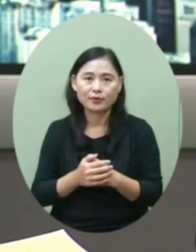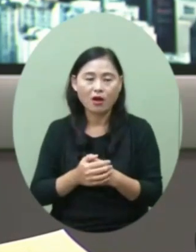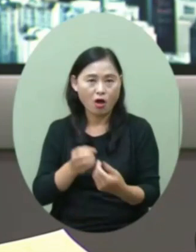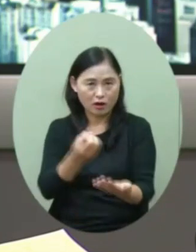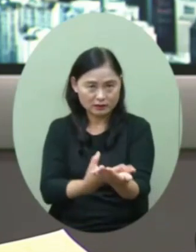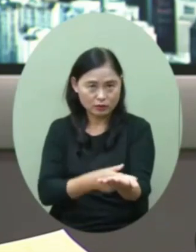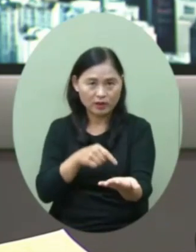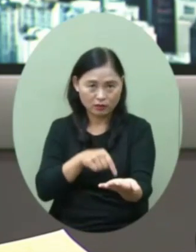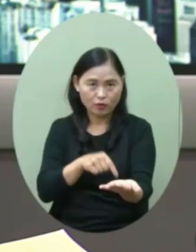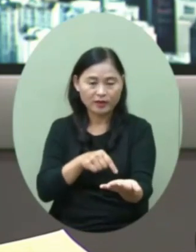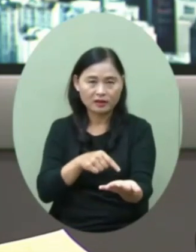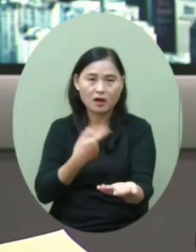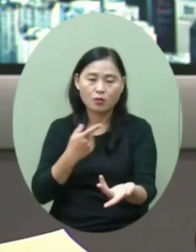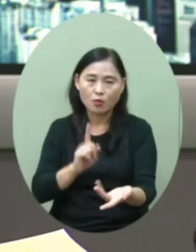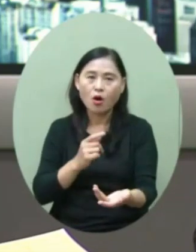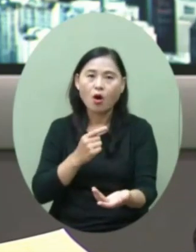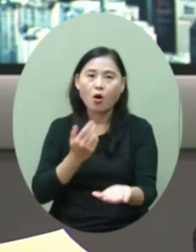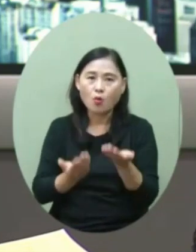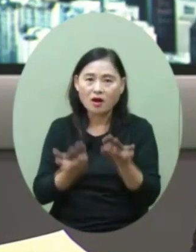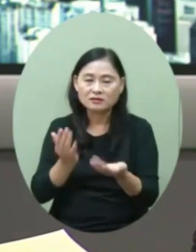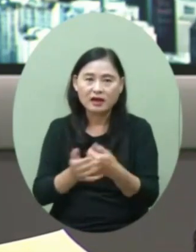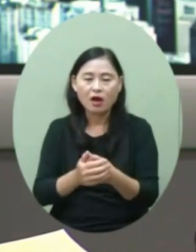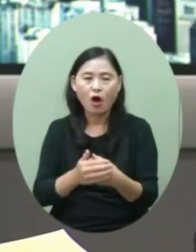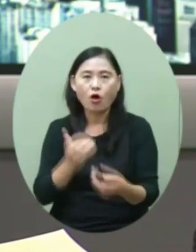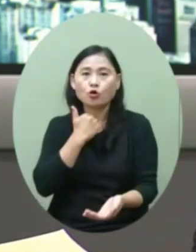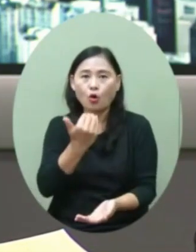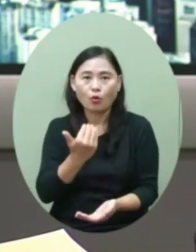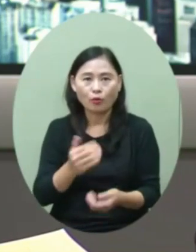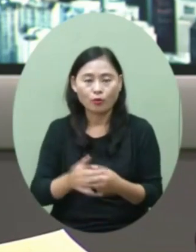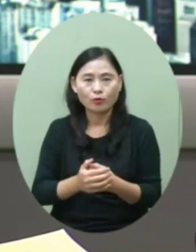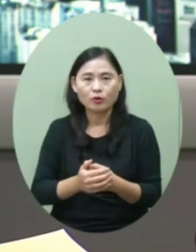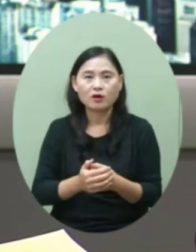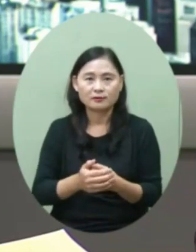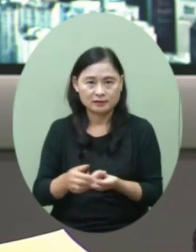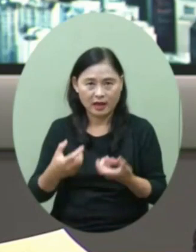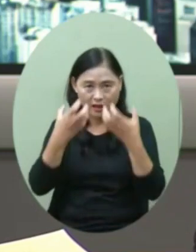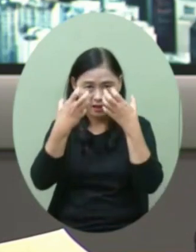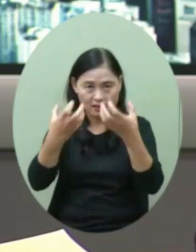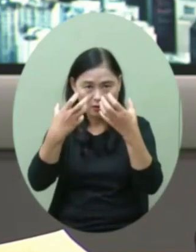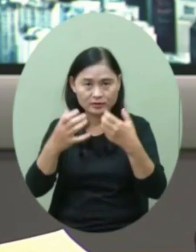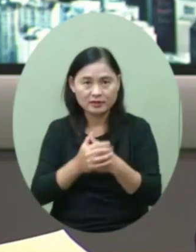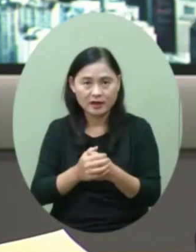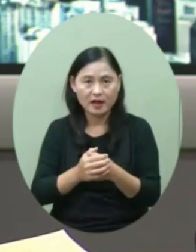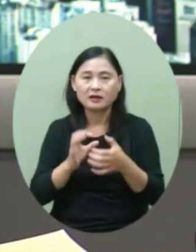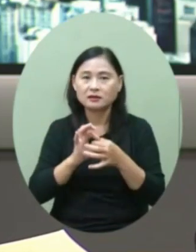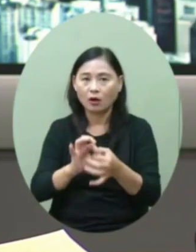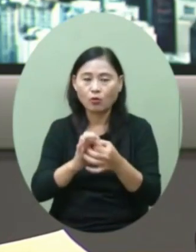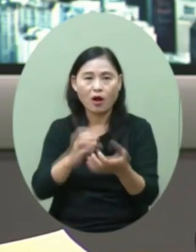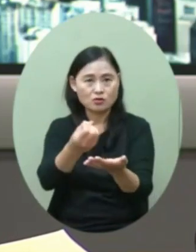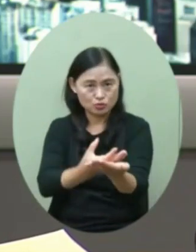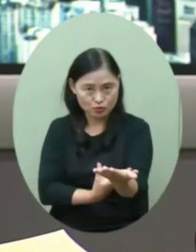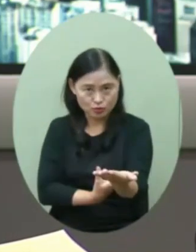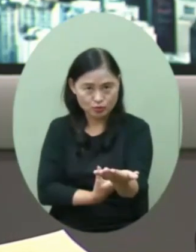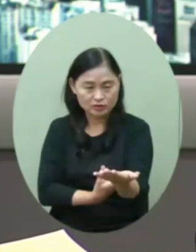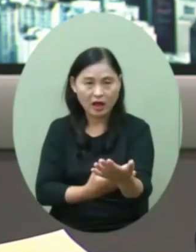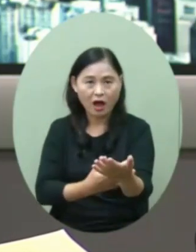how about the operation of the law, and then let's say when we take up prosecution, we have